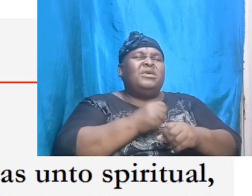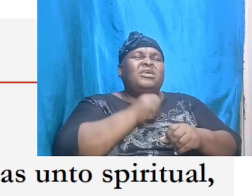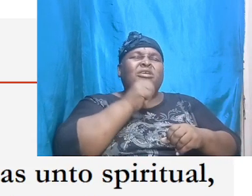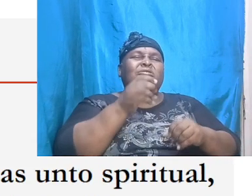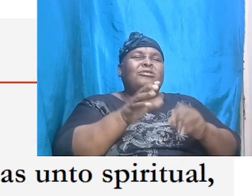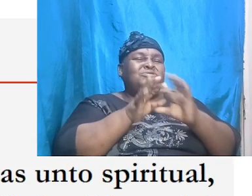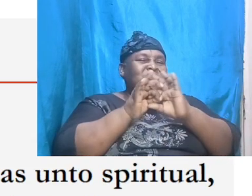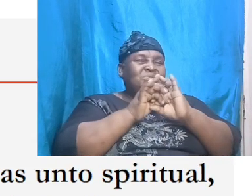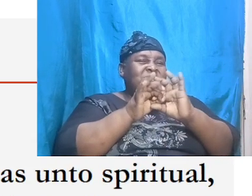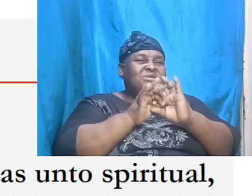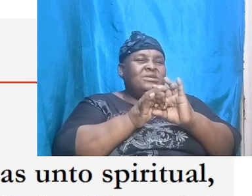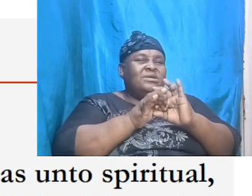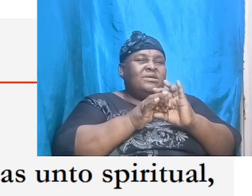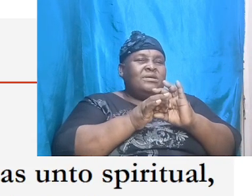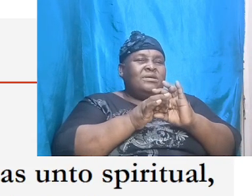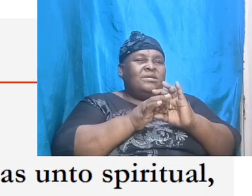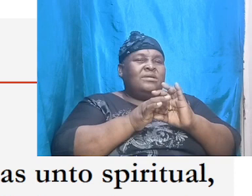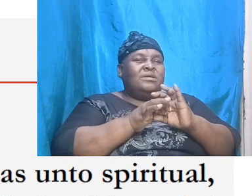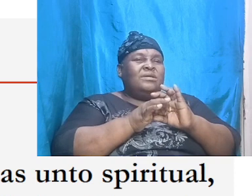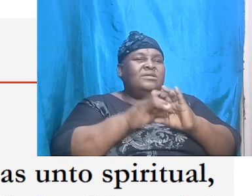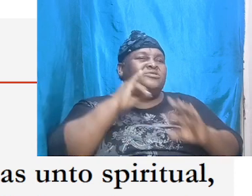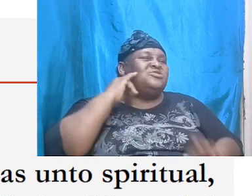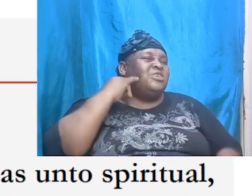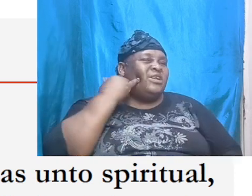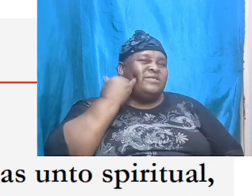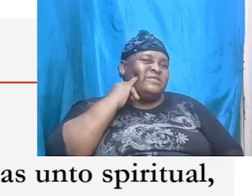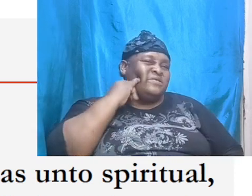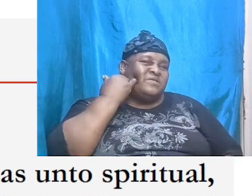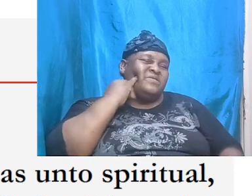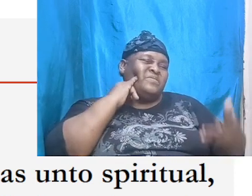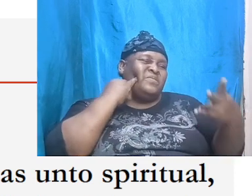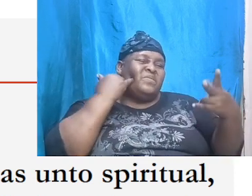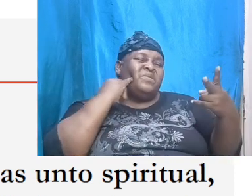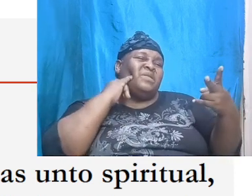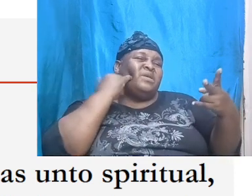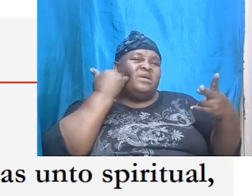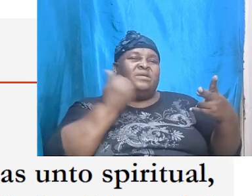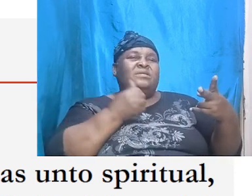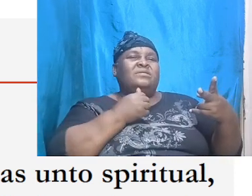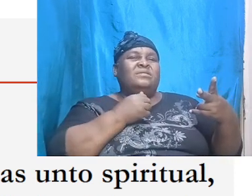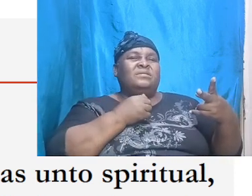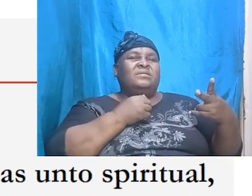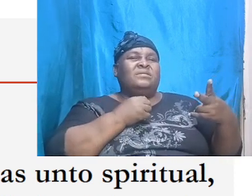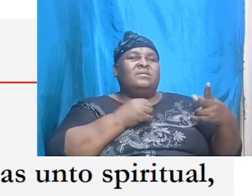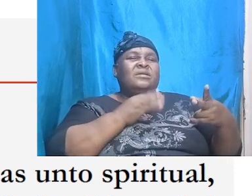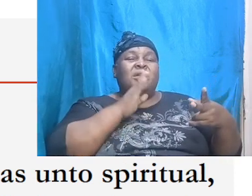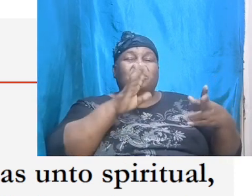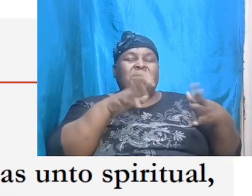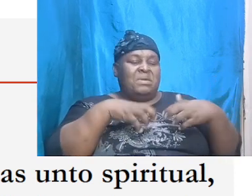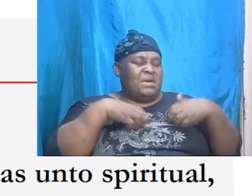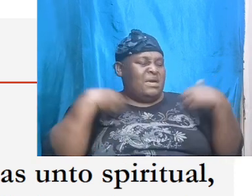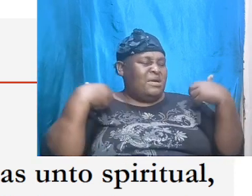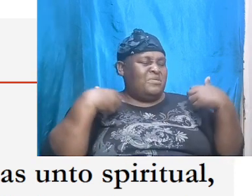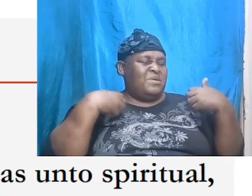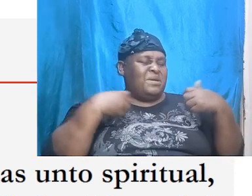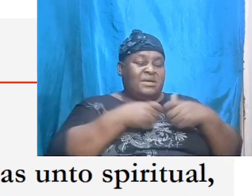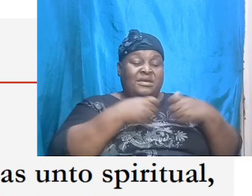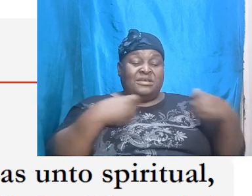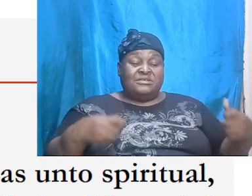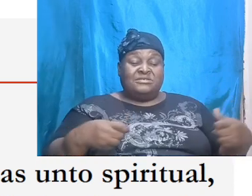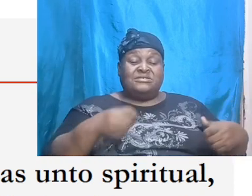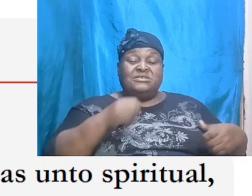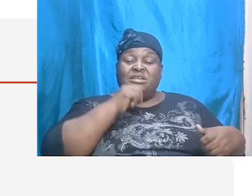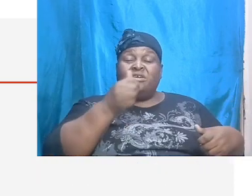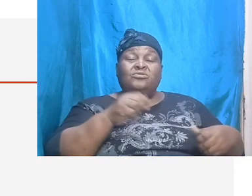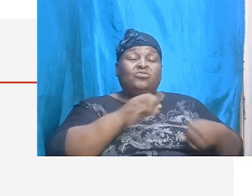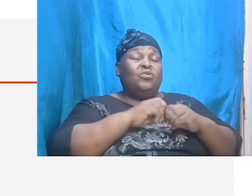The Bible said in Ephesians 4, 26 to 27, praise God, that be angry and do not sin. He said, don't let the sun come